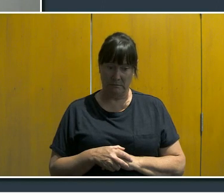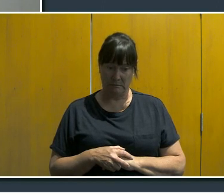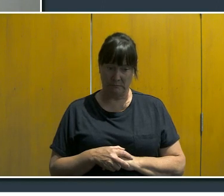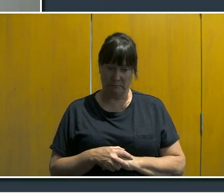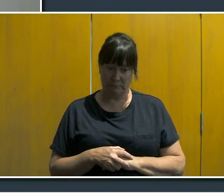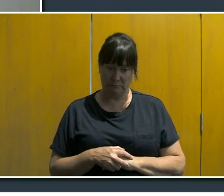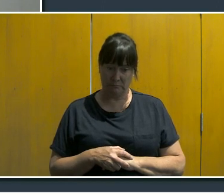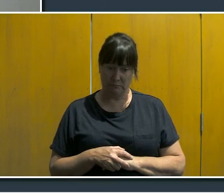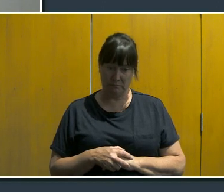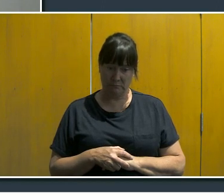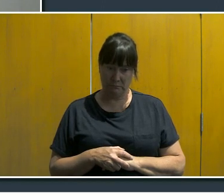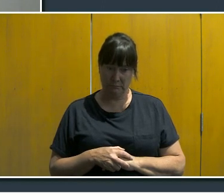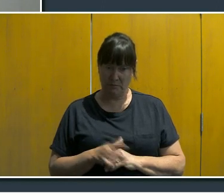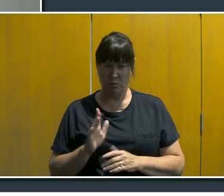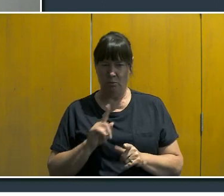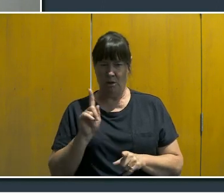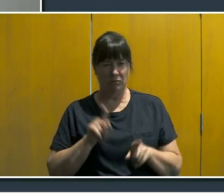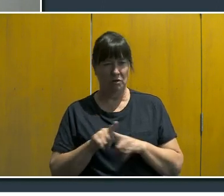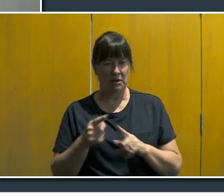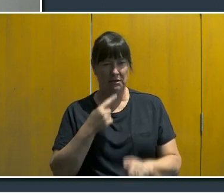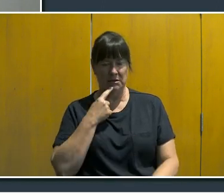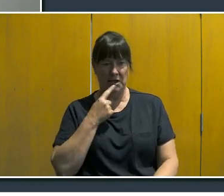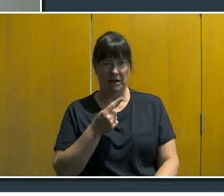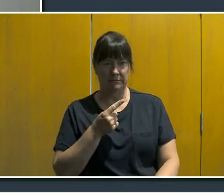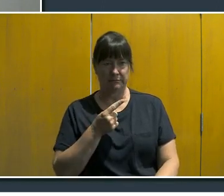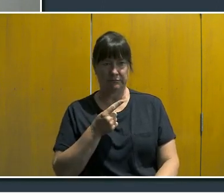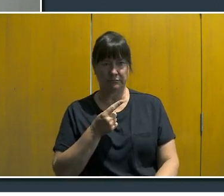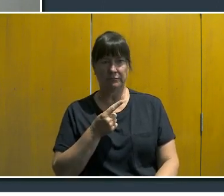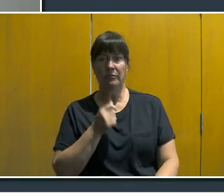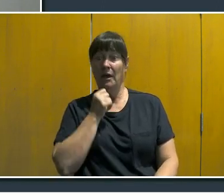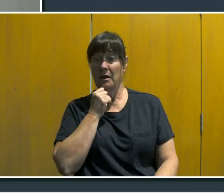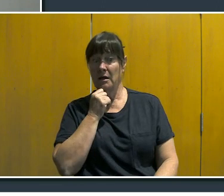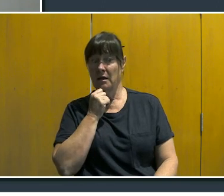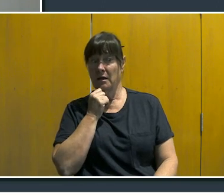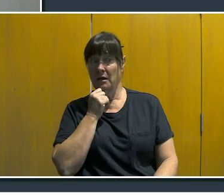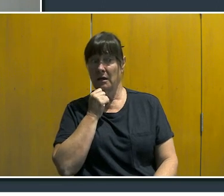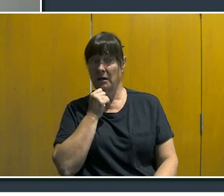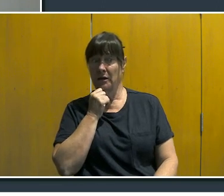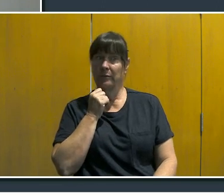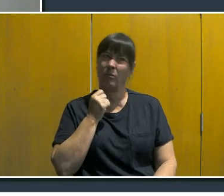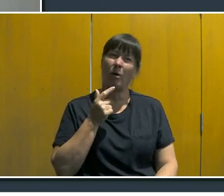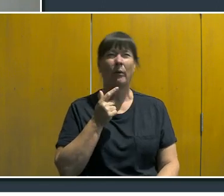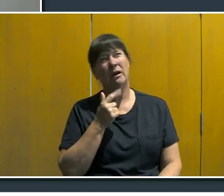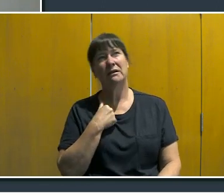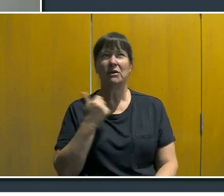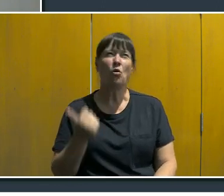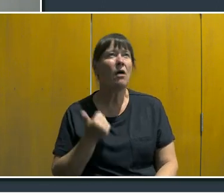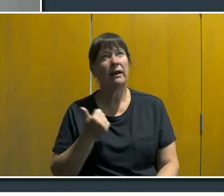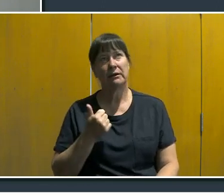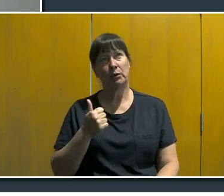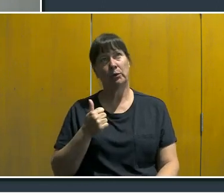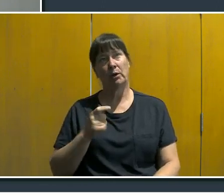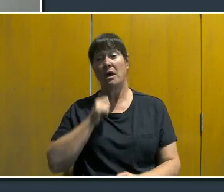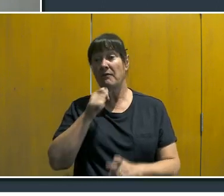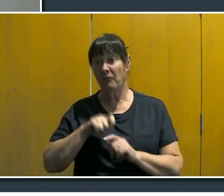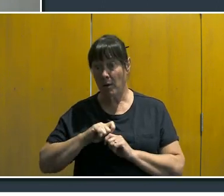So where I'm really going is that if we're going to pay more, we probably don't mind paying more if we're going to get